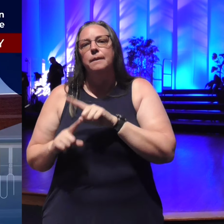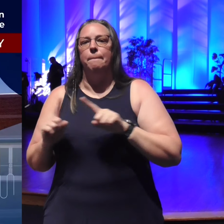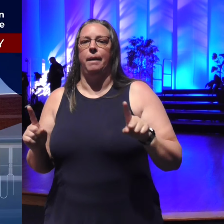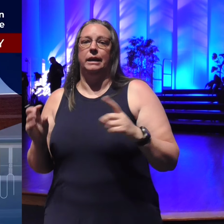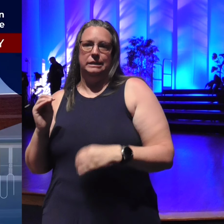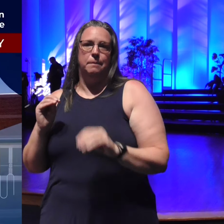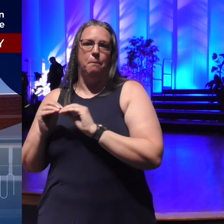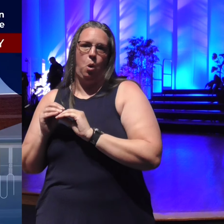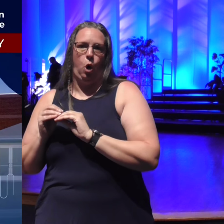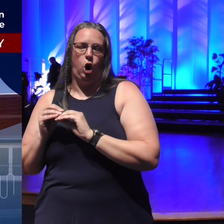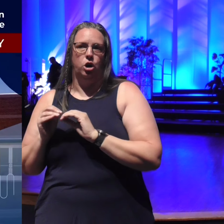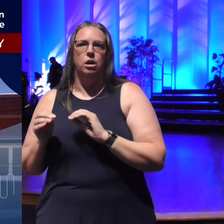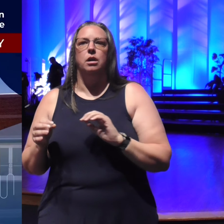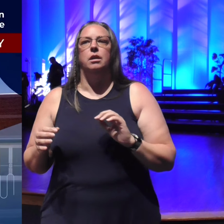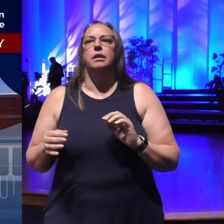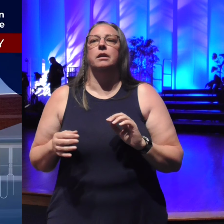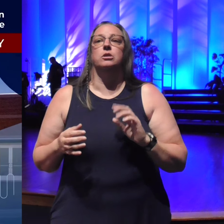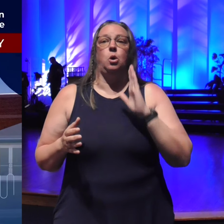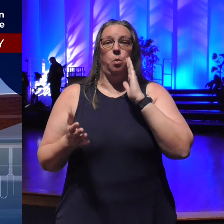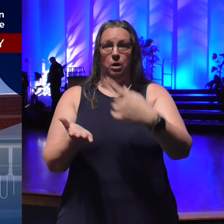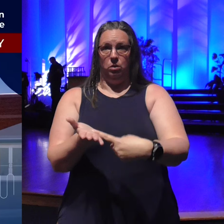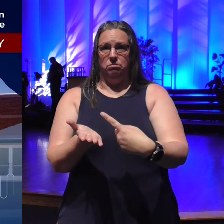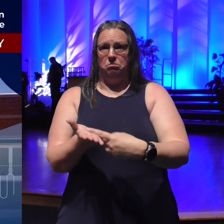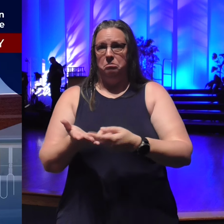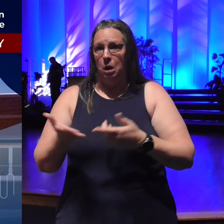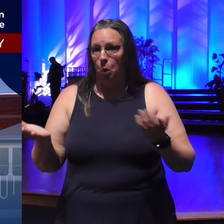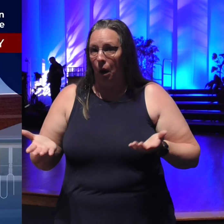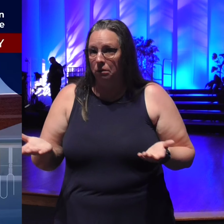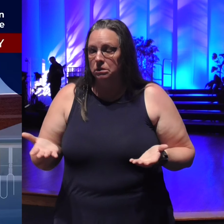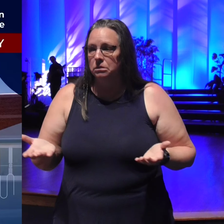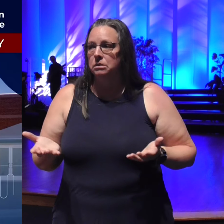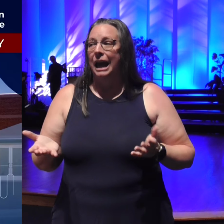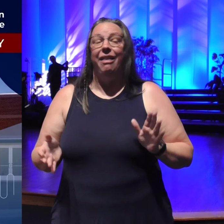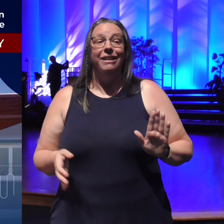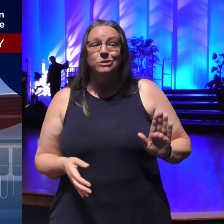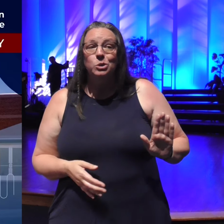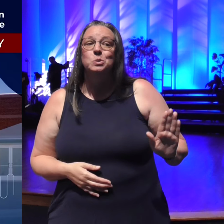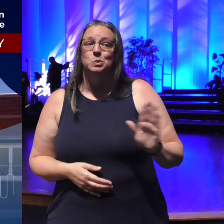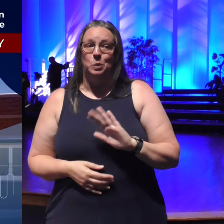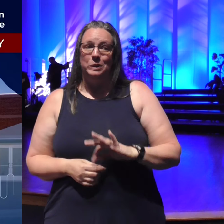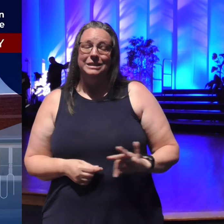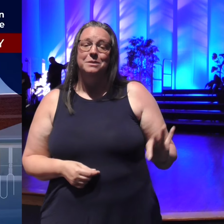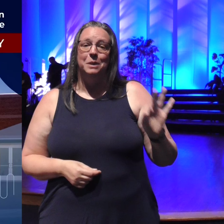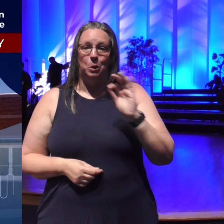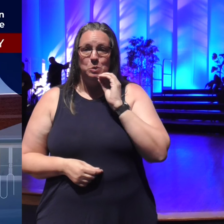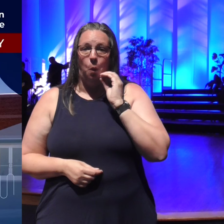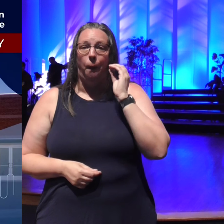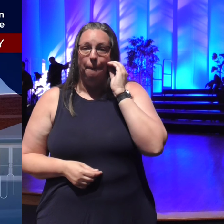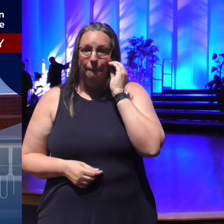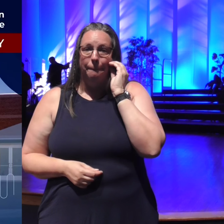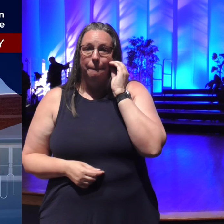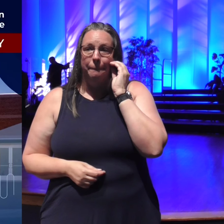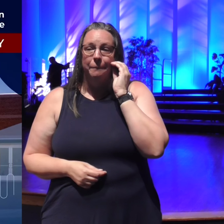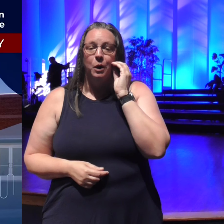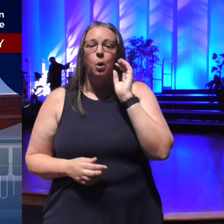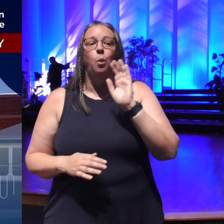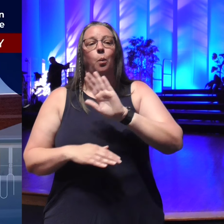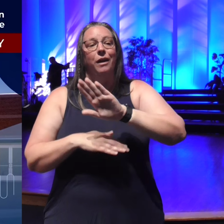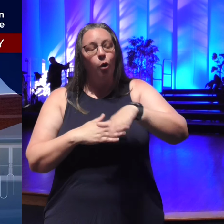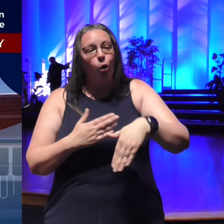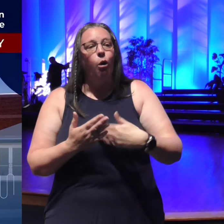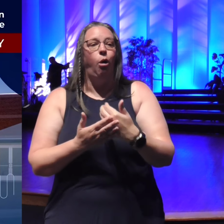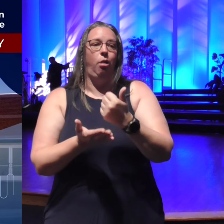that. So let me give you an idea of what we'll be going over, because this is your spiritual home. And we all help co-create